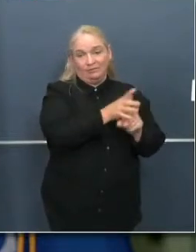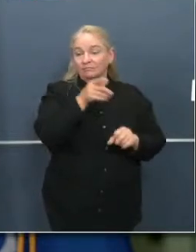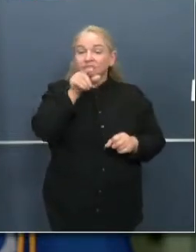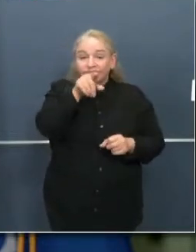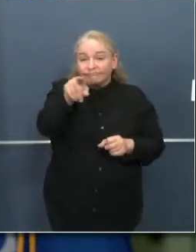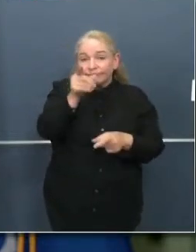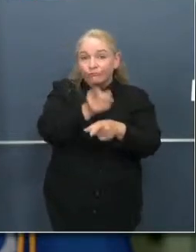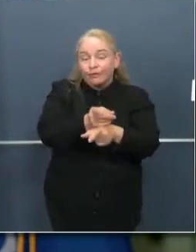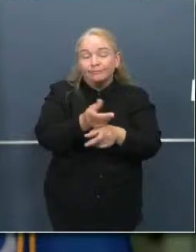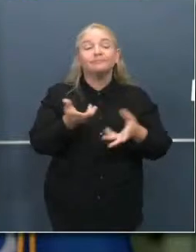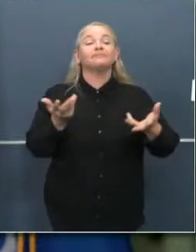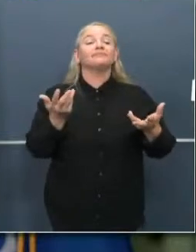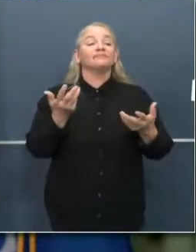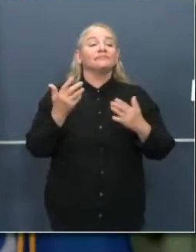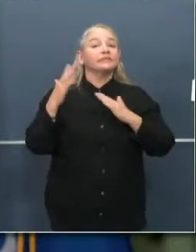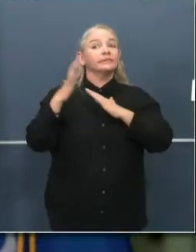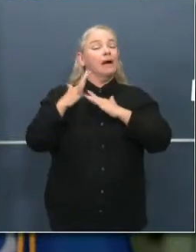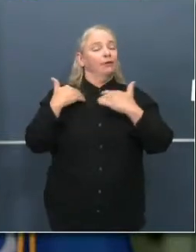San Quentin,